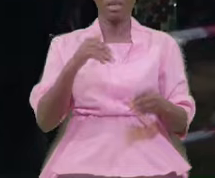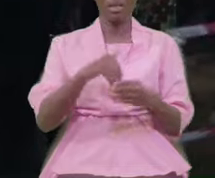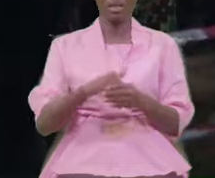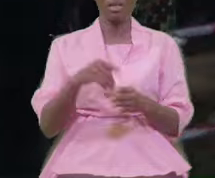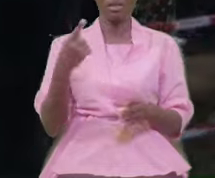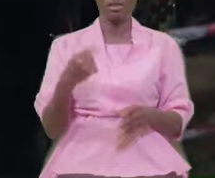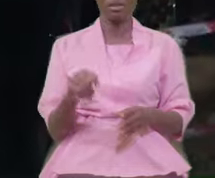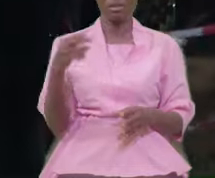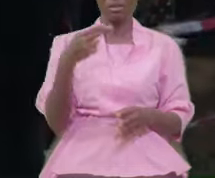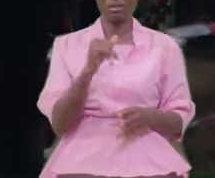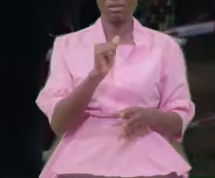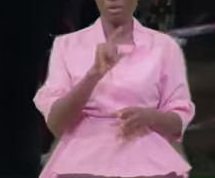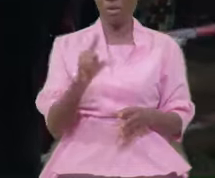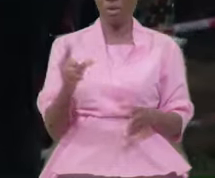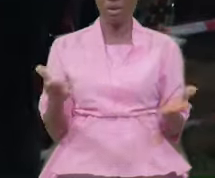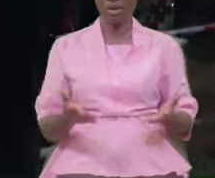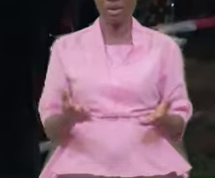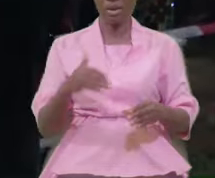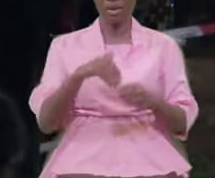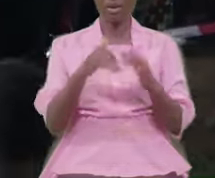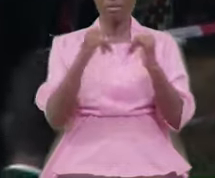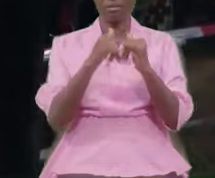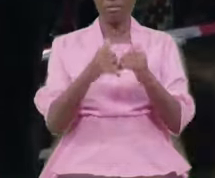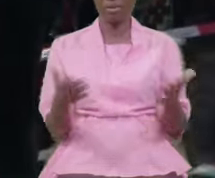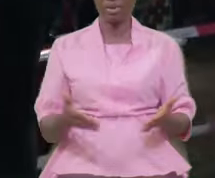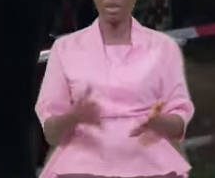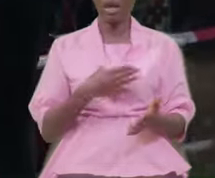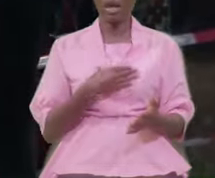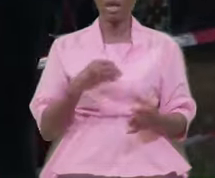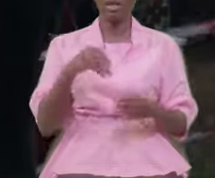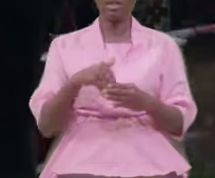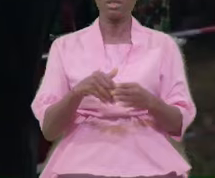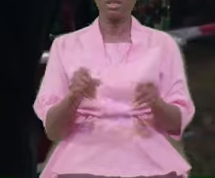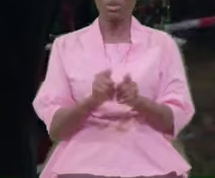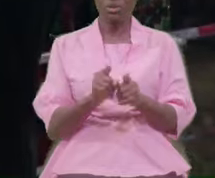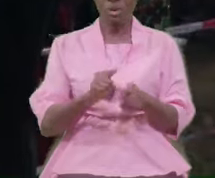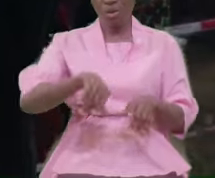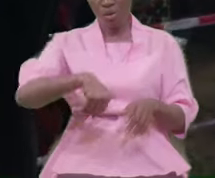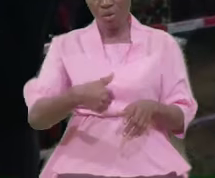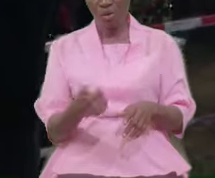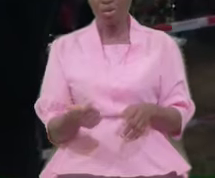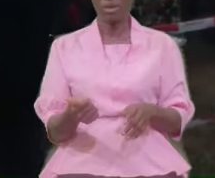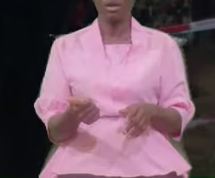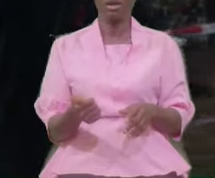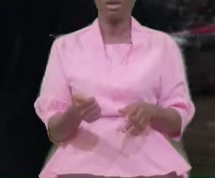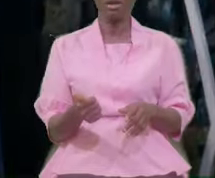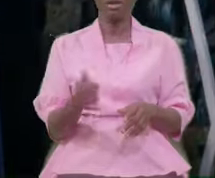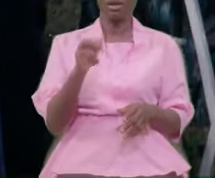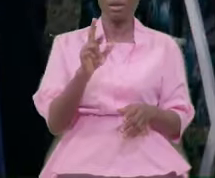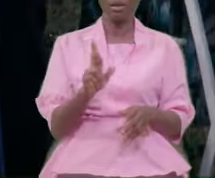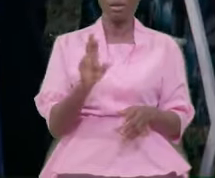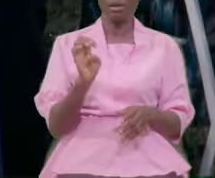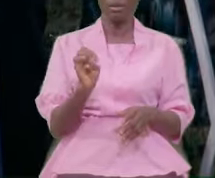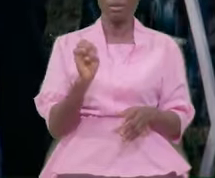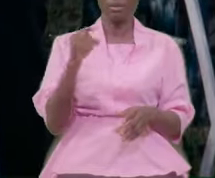Camp and also in other locations in other regions our councel will